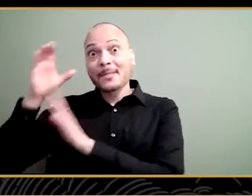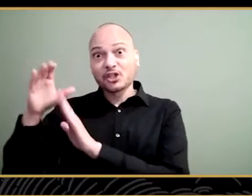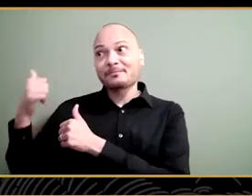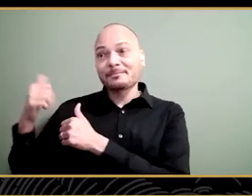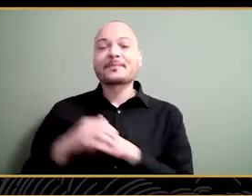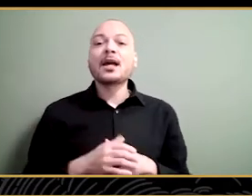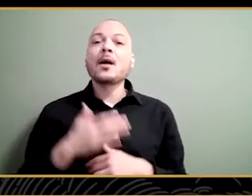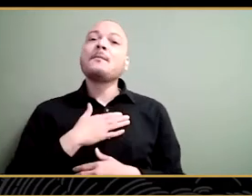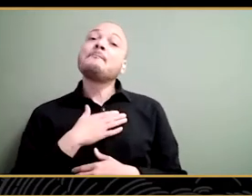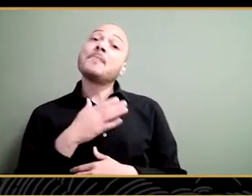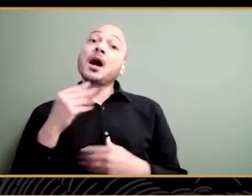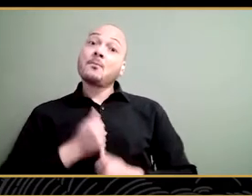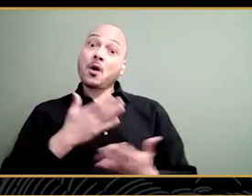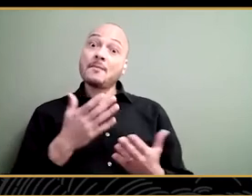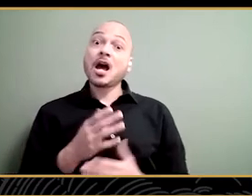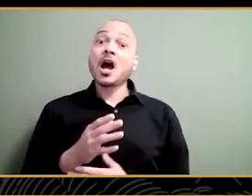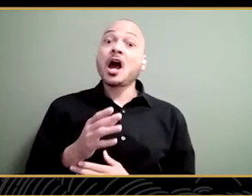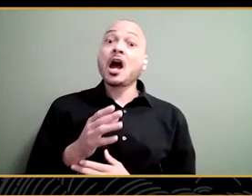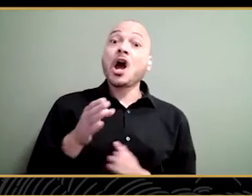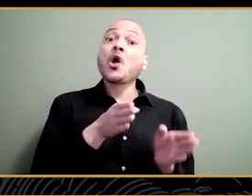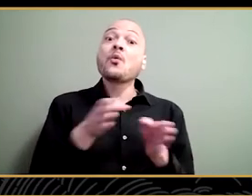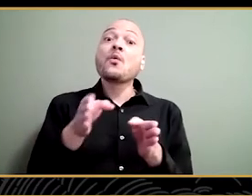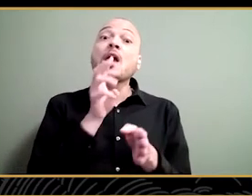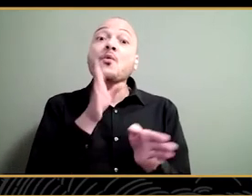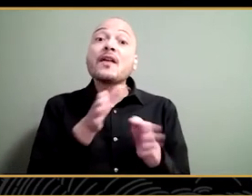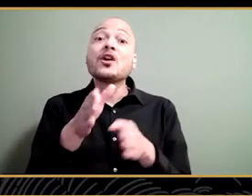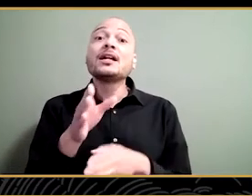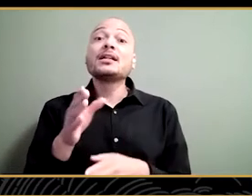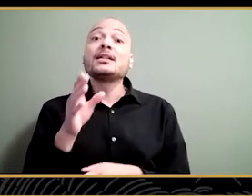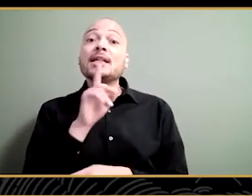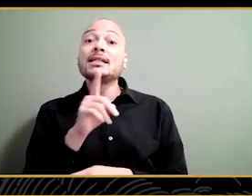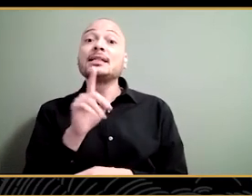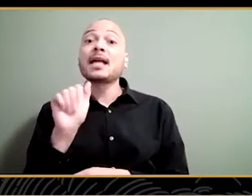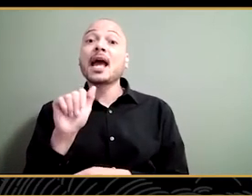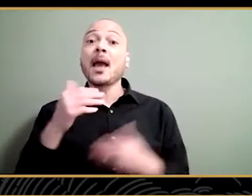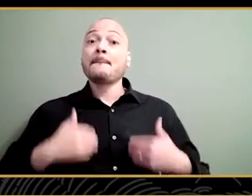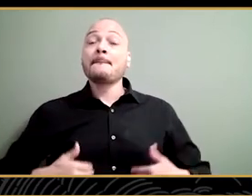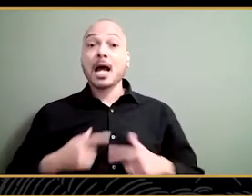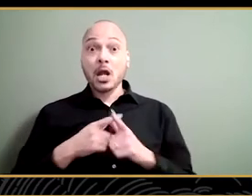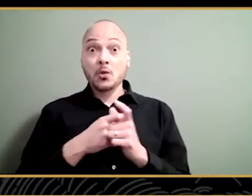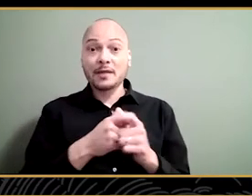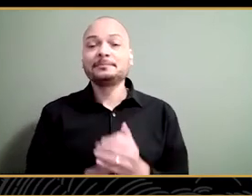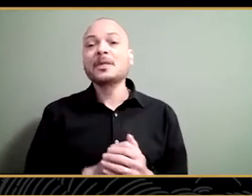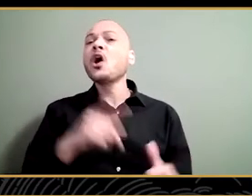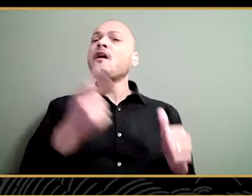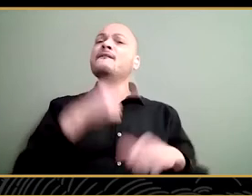a body running. Lines of poetry appear. The first time I found my brother